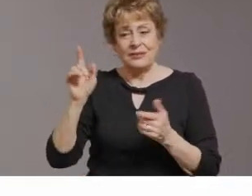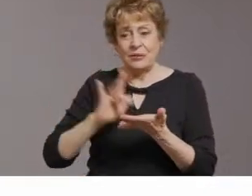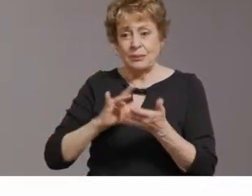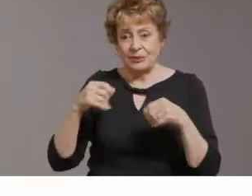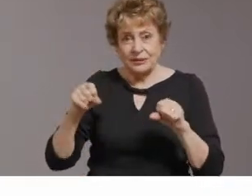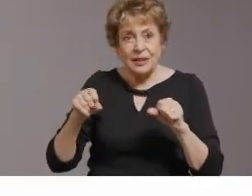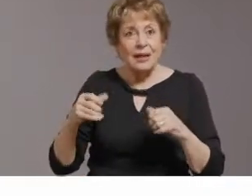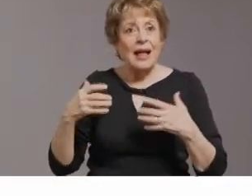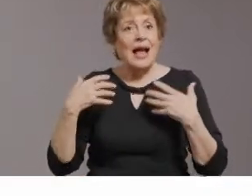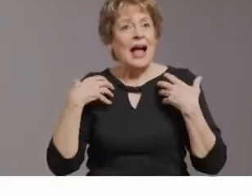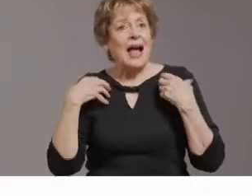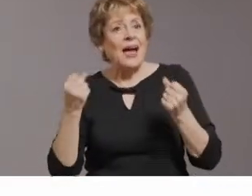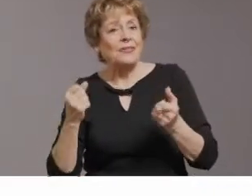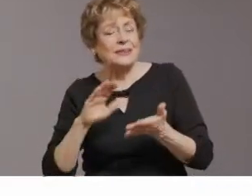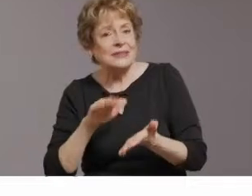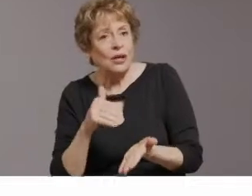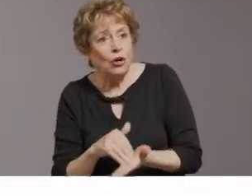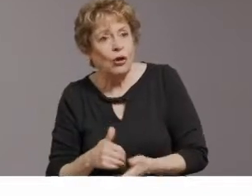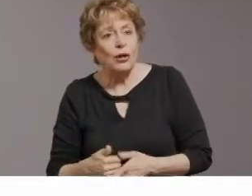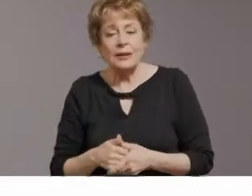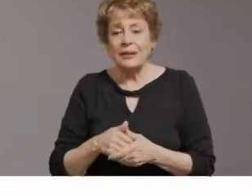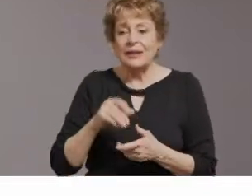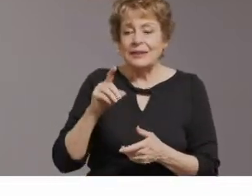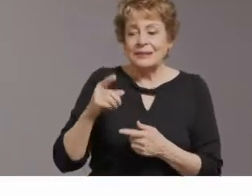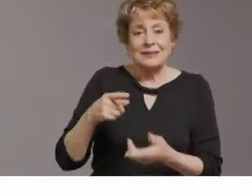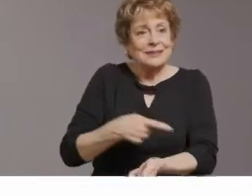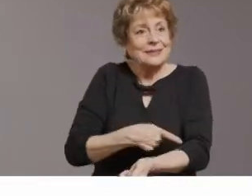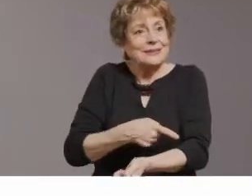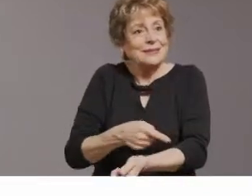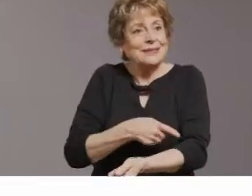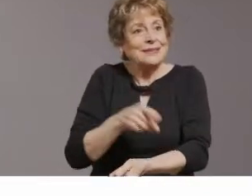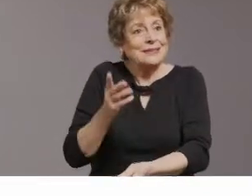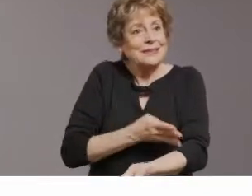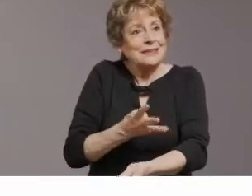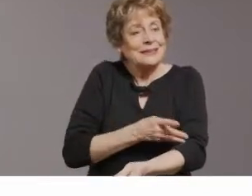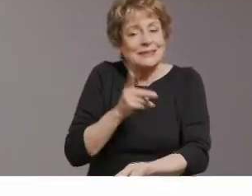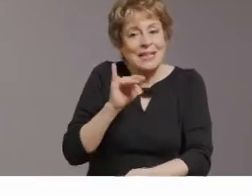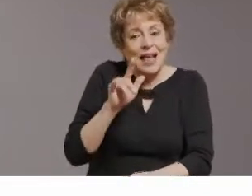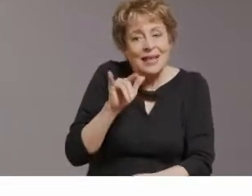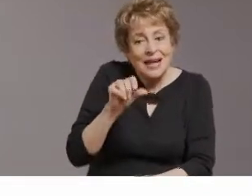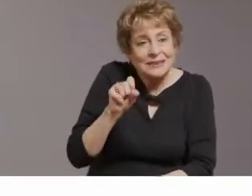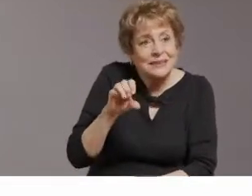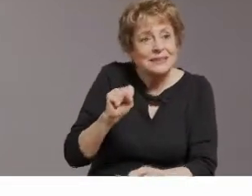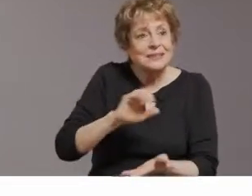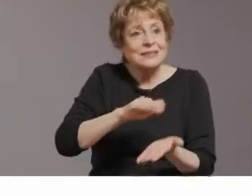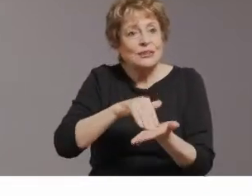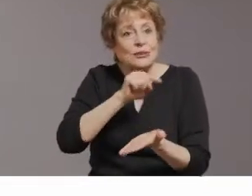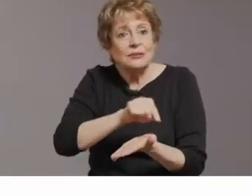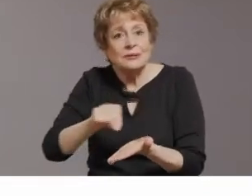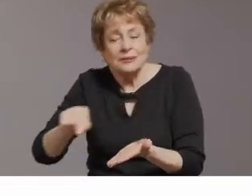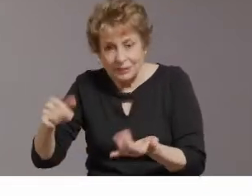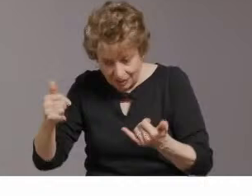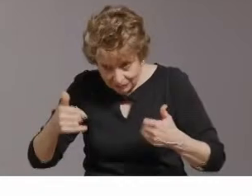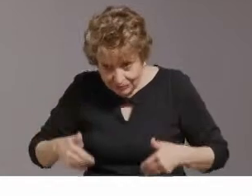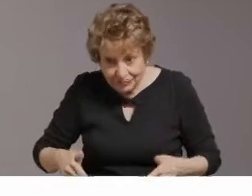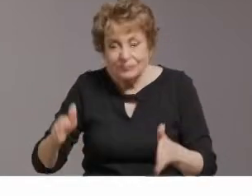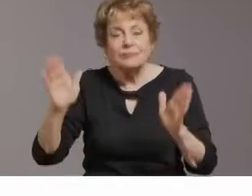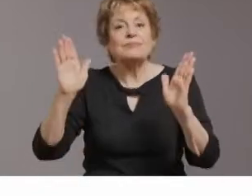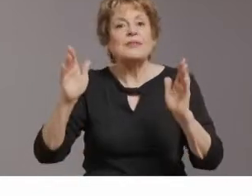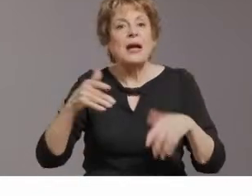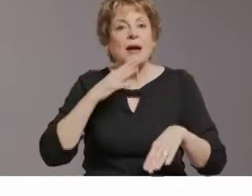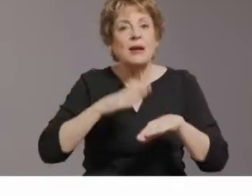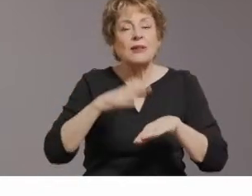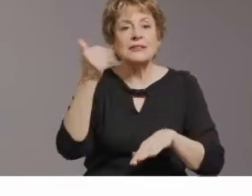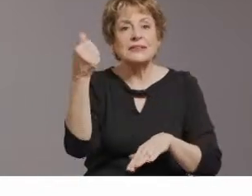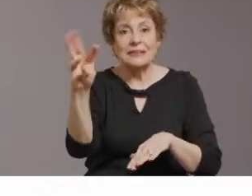eligibility to age 16 plus. And so you'll be able to find the vaccine at over